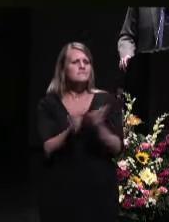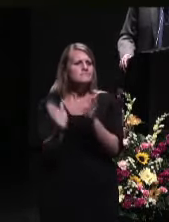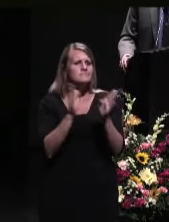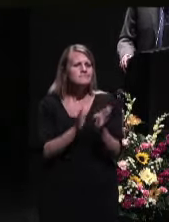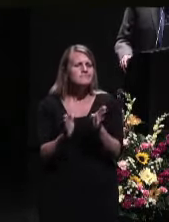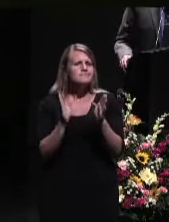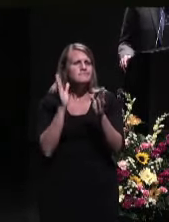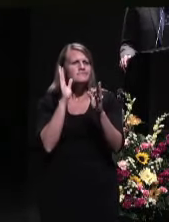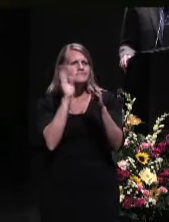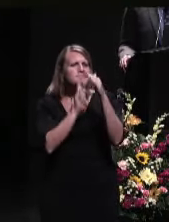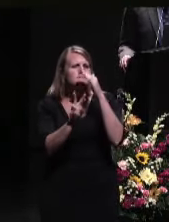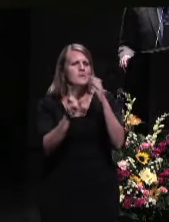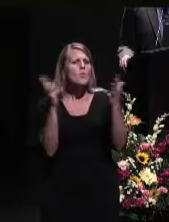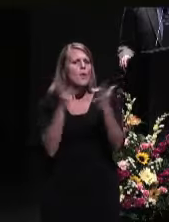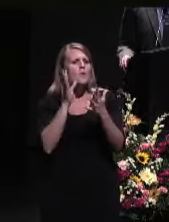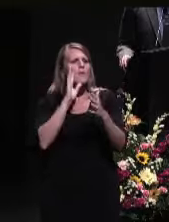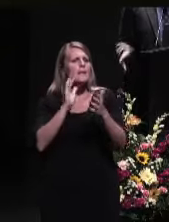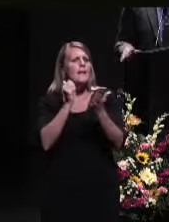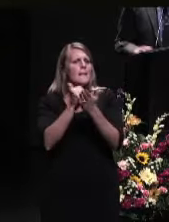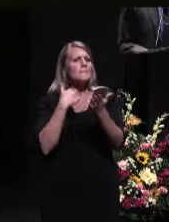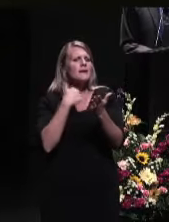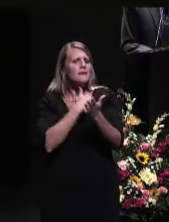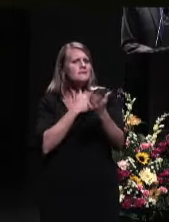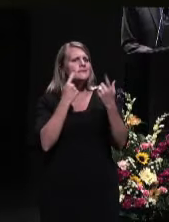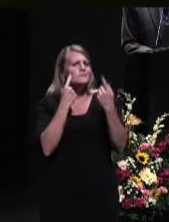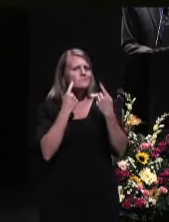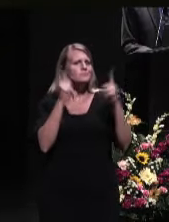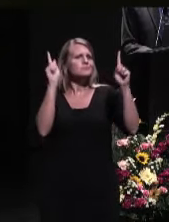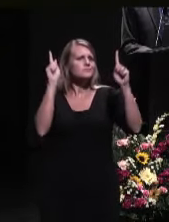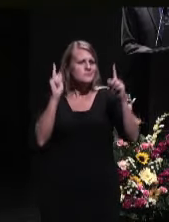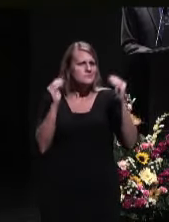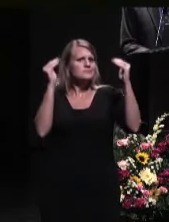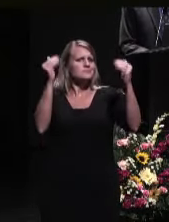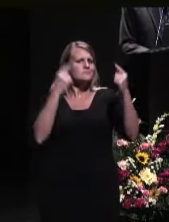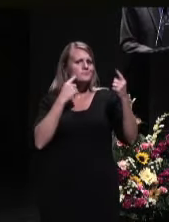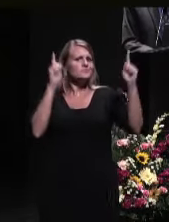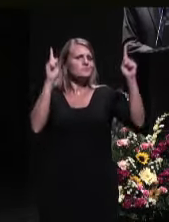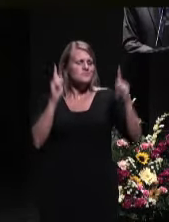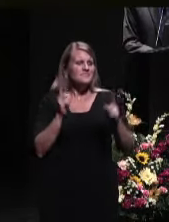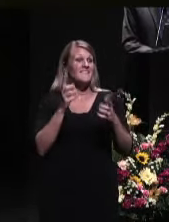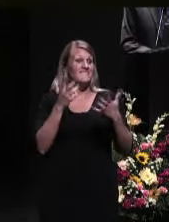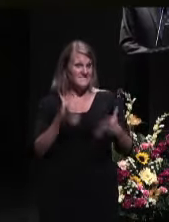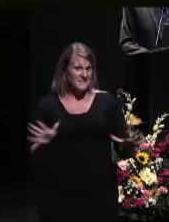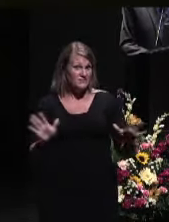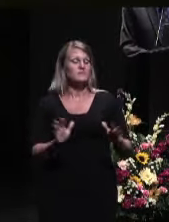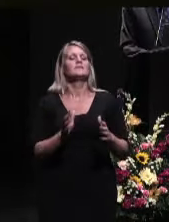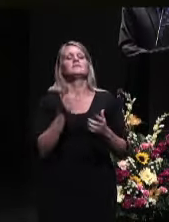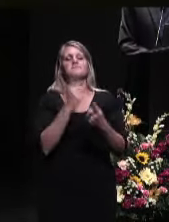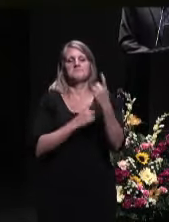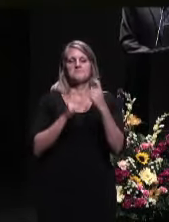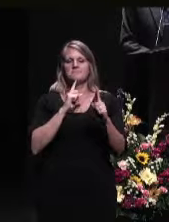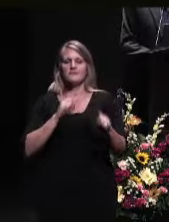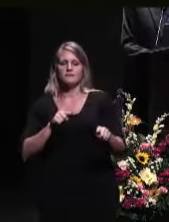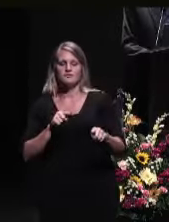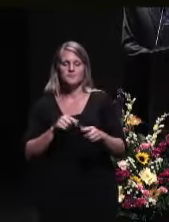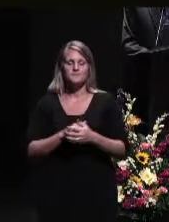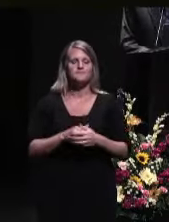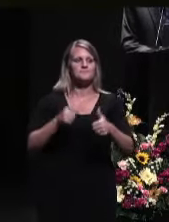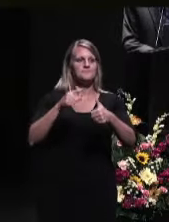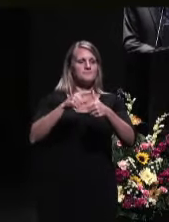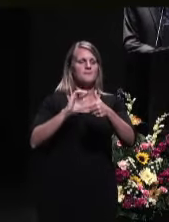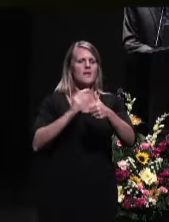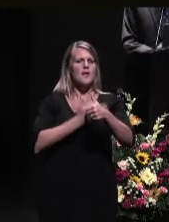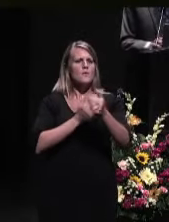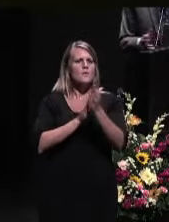are positioning us for greater success. And then we'll have time for questions and answers. I'll begin with our momentum. I don't think it's